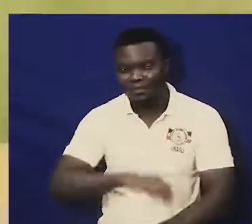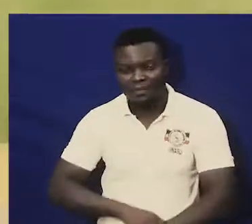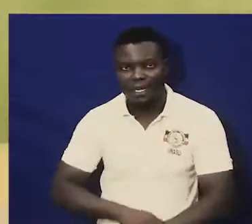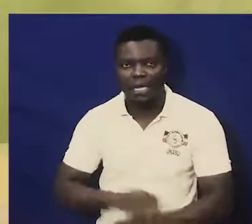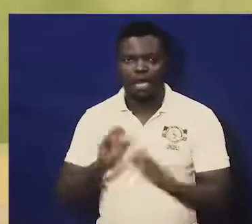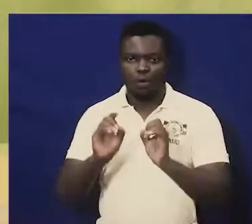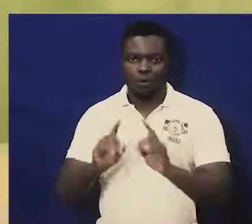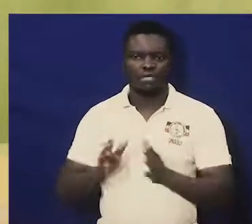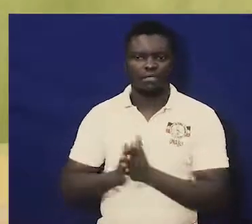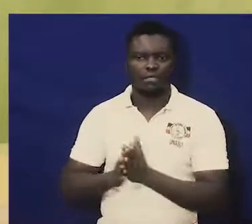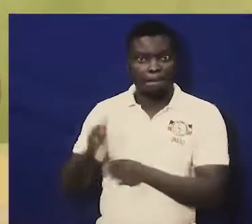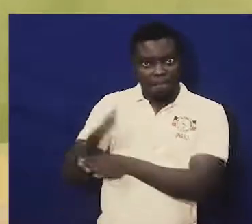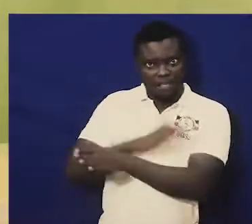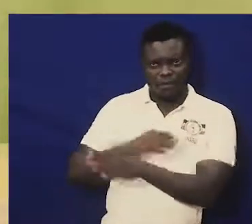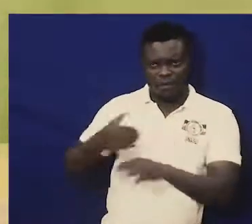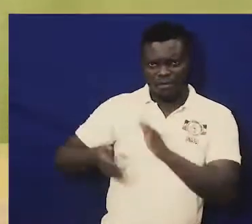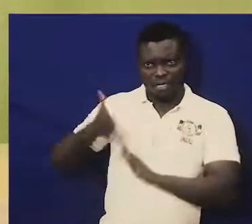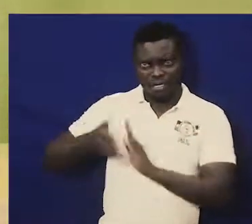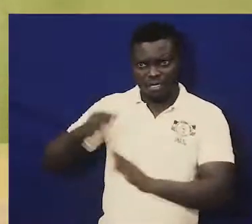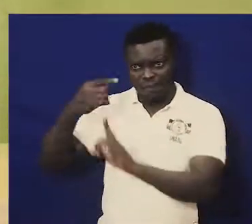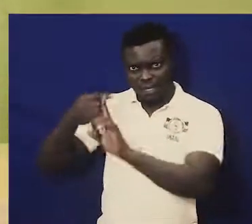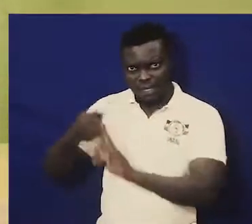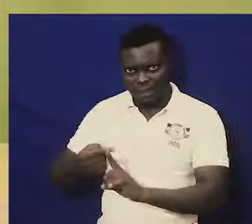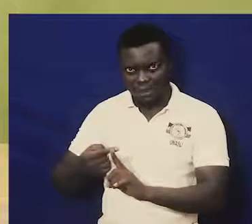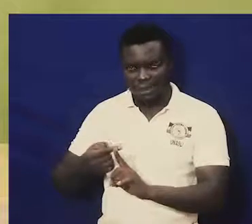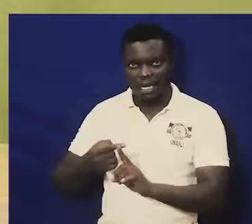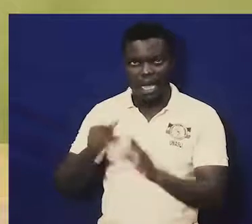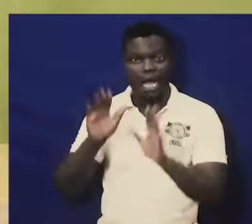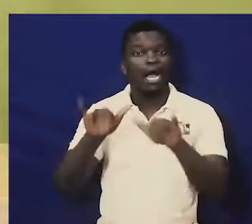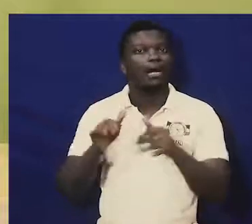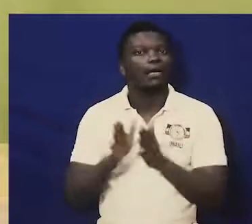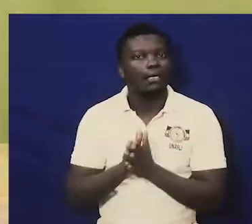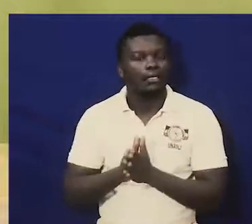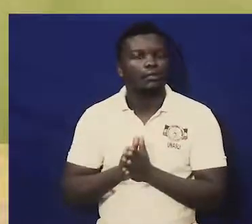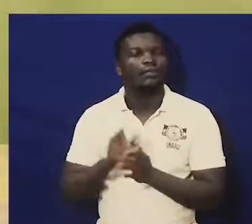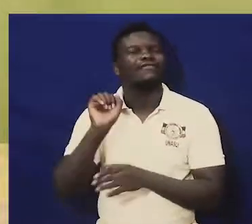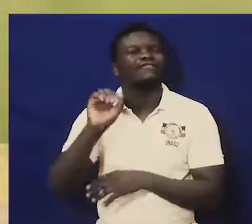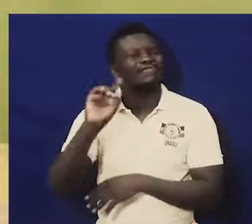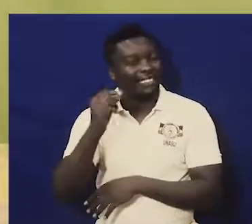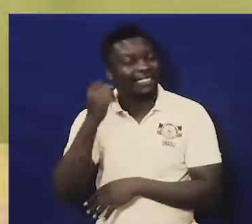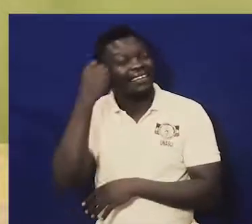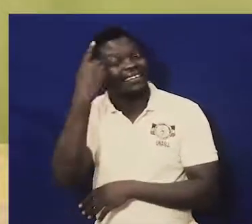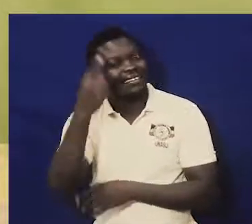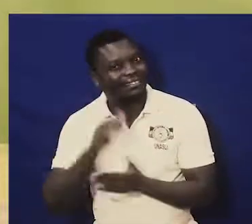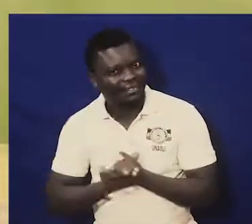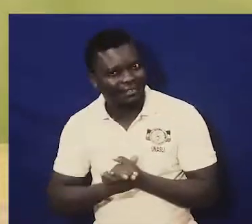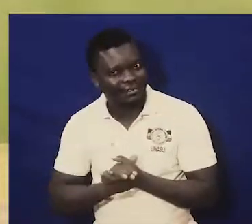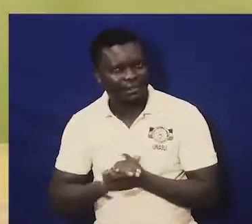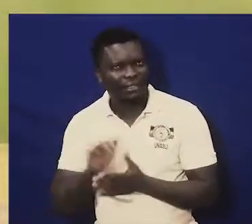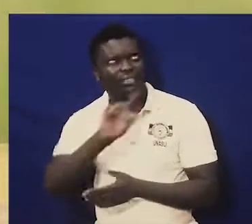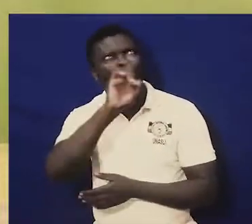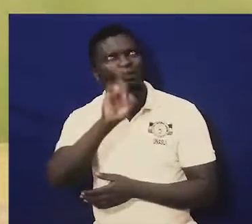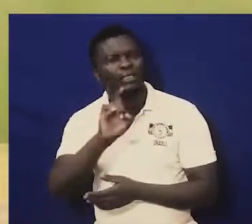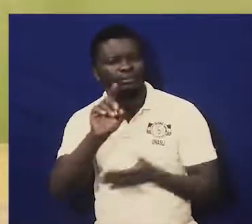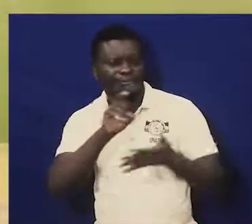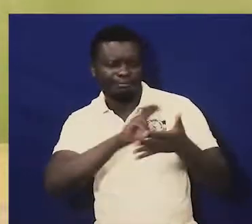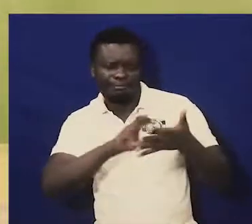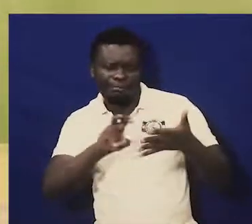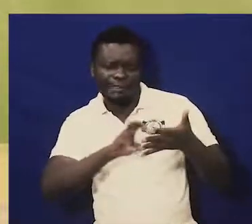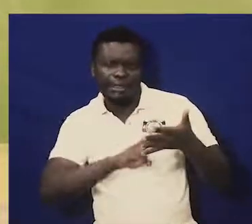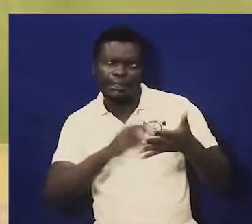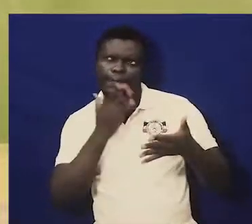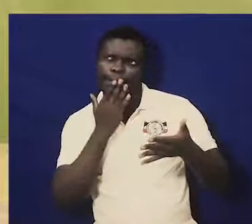As we calculate, just before we calculate this, you need to first understand the question.